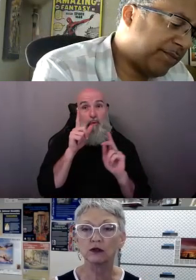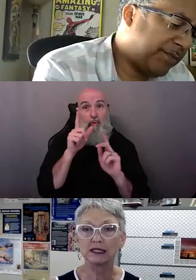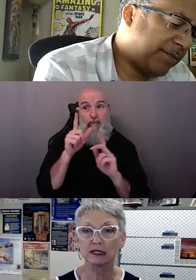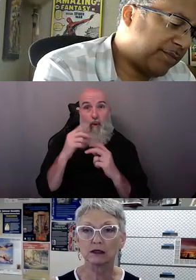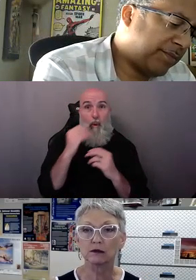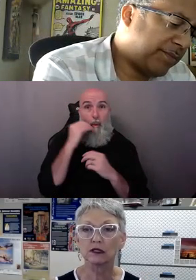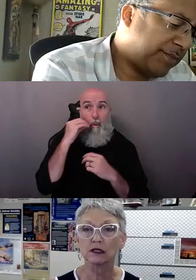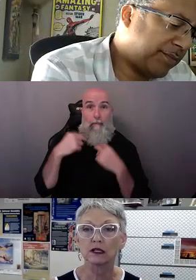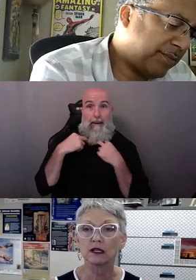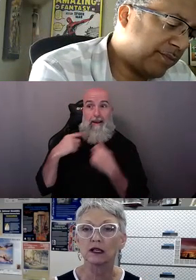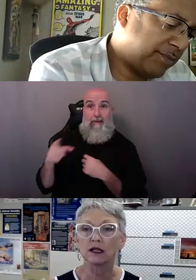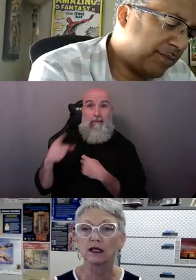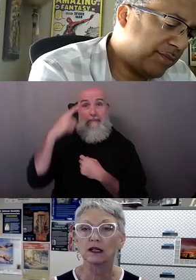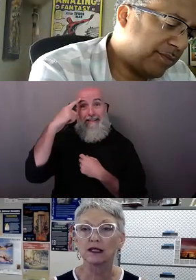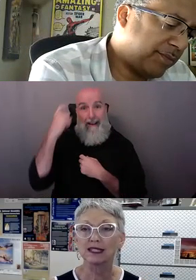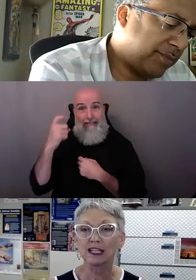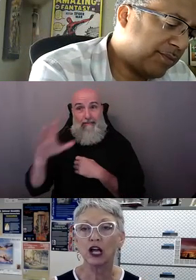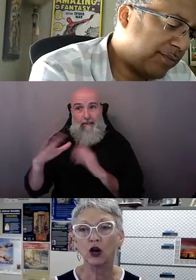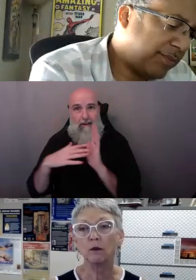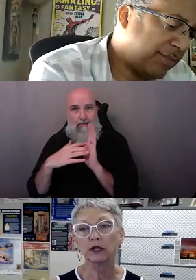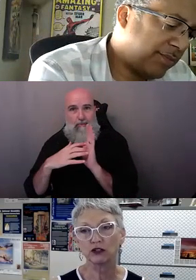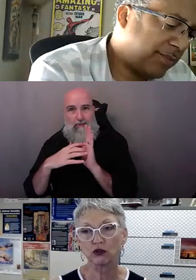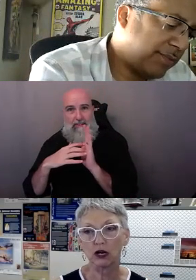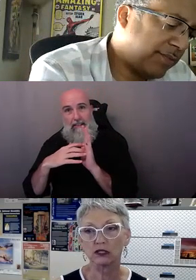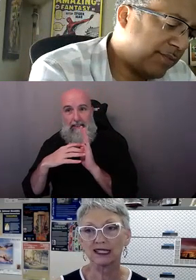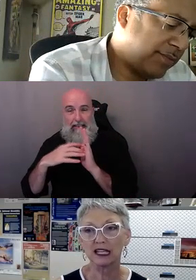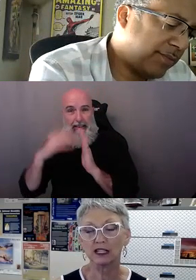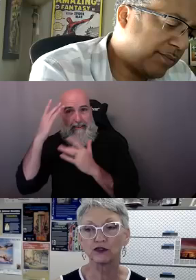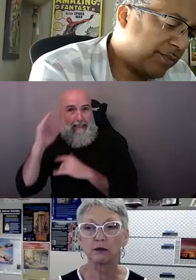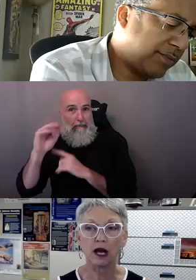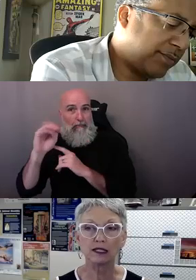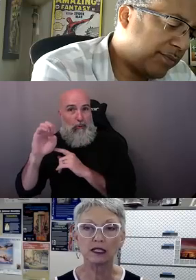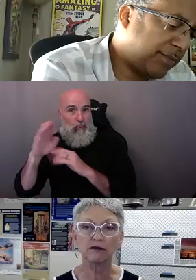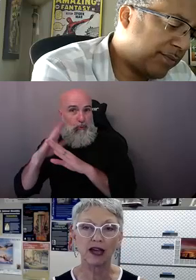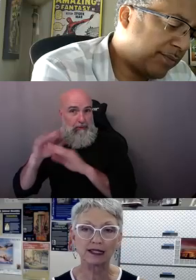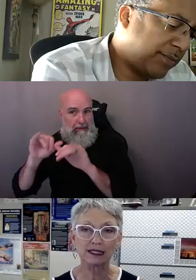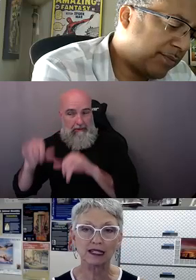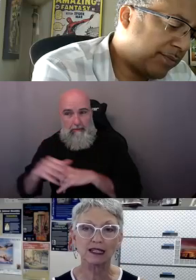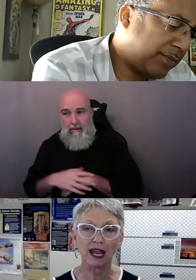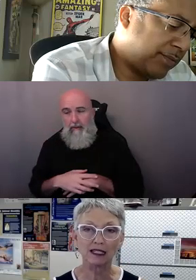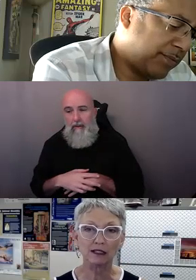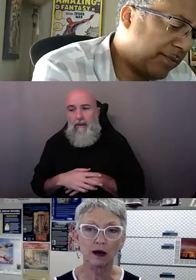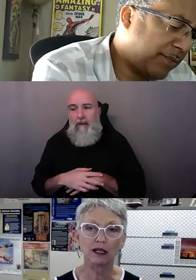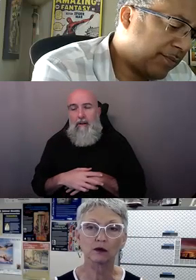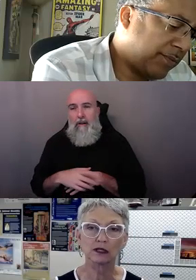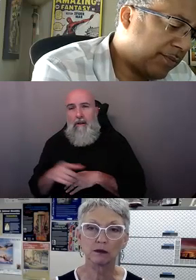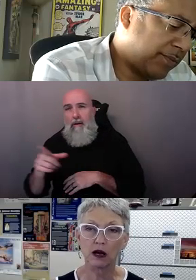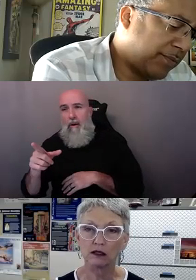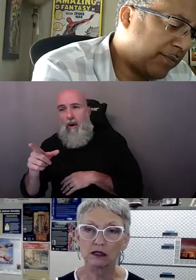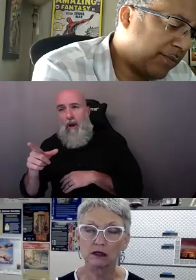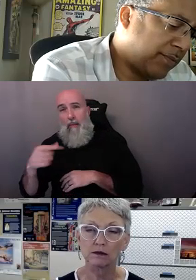compromised immune systems is in-home blood draws to test for positive vaccine